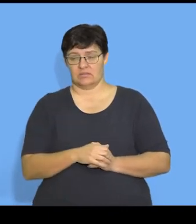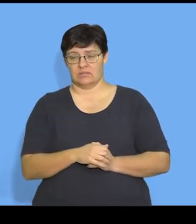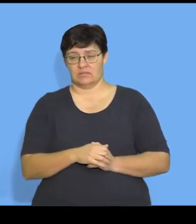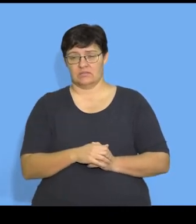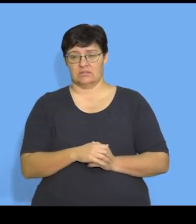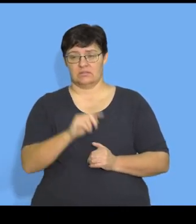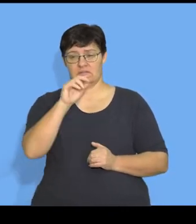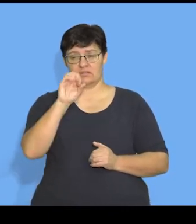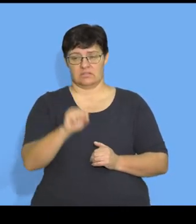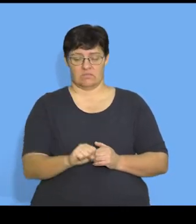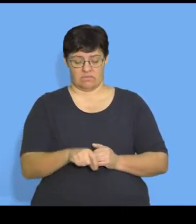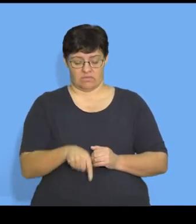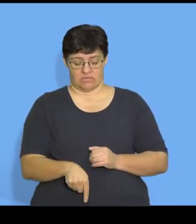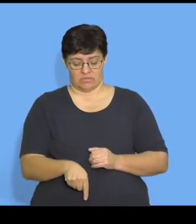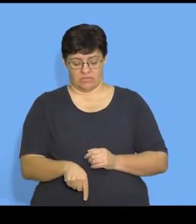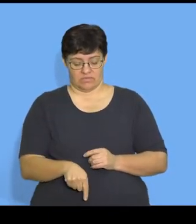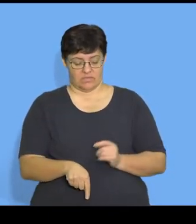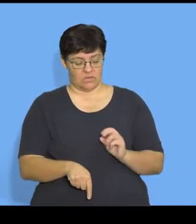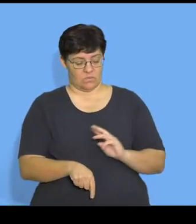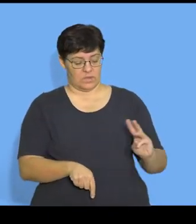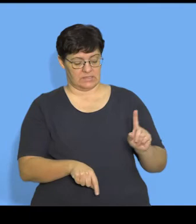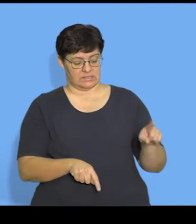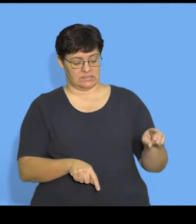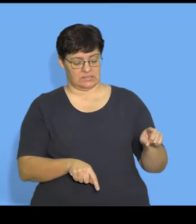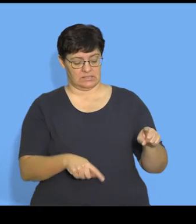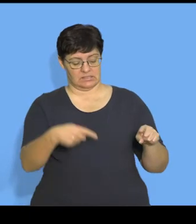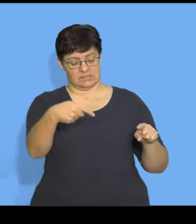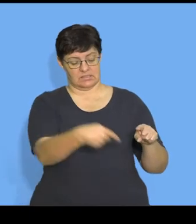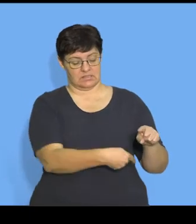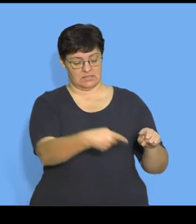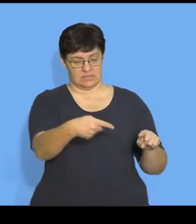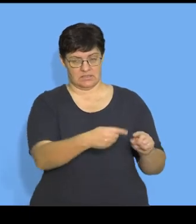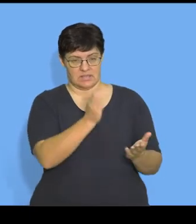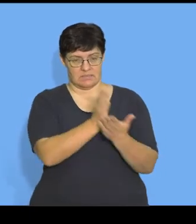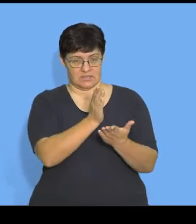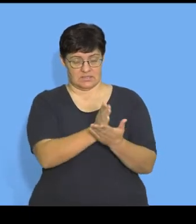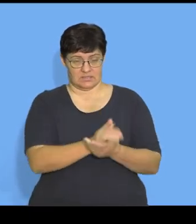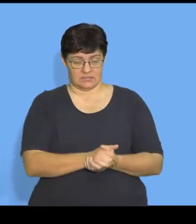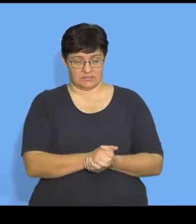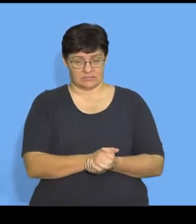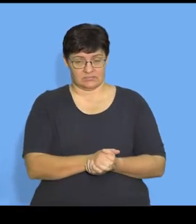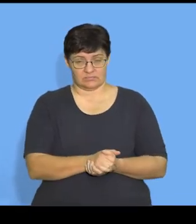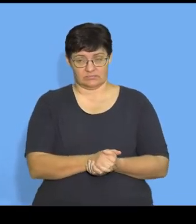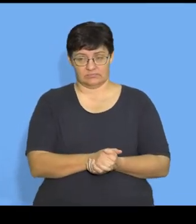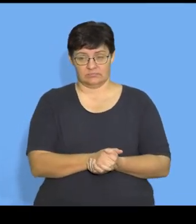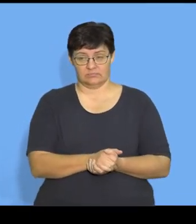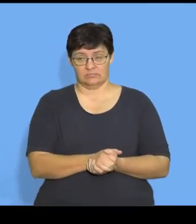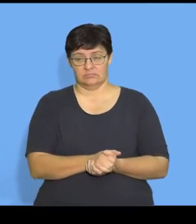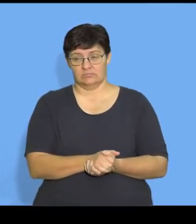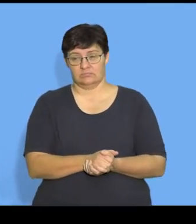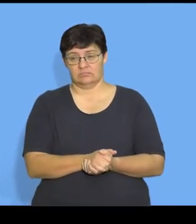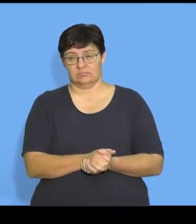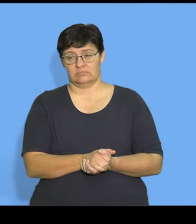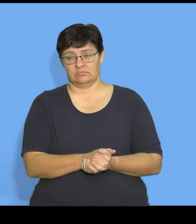southwest. Here's south, there's west. So it's going to be in the middle of those two.